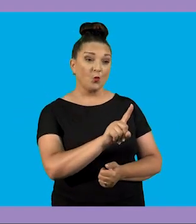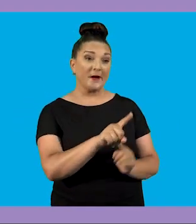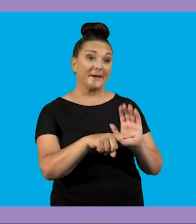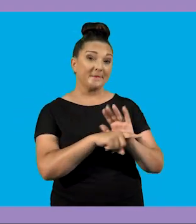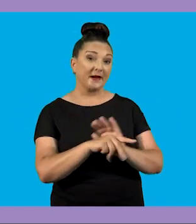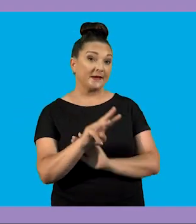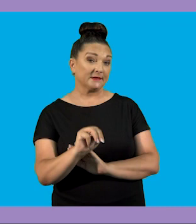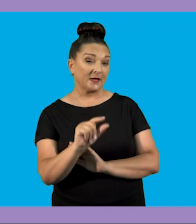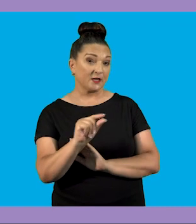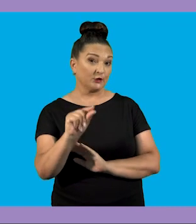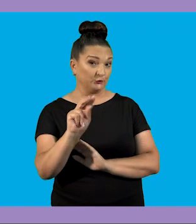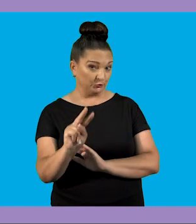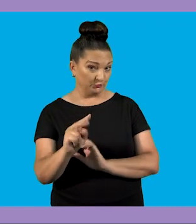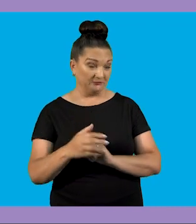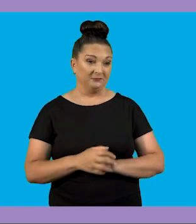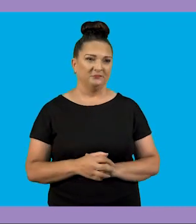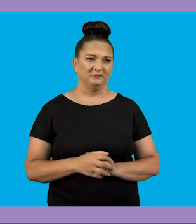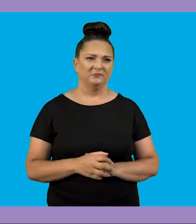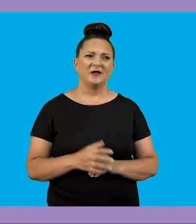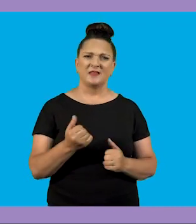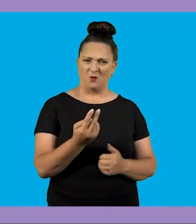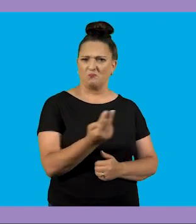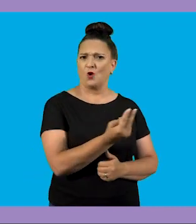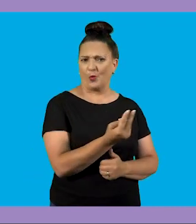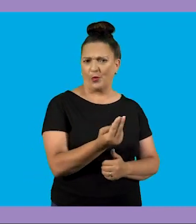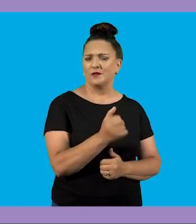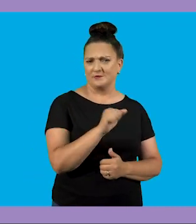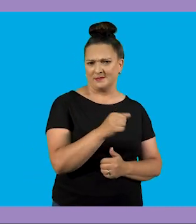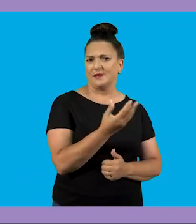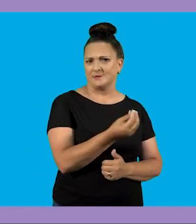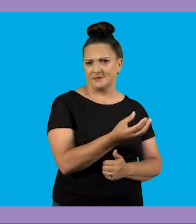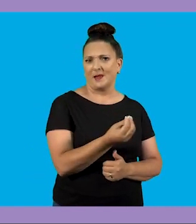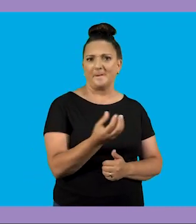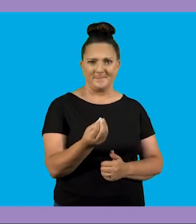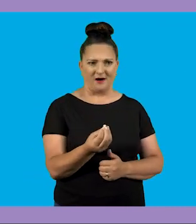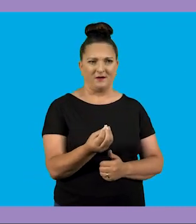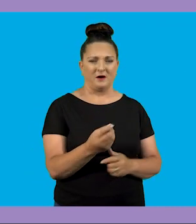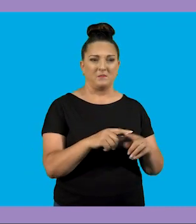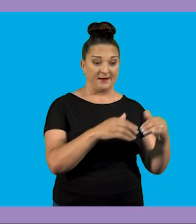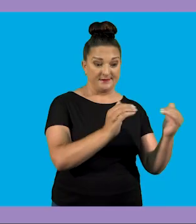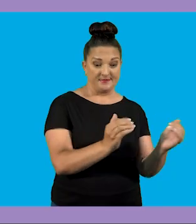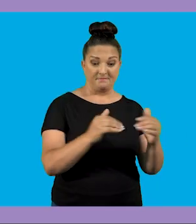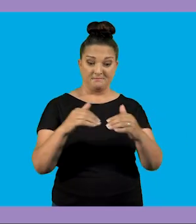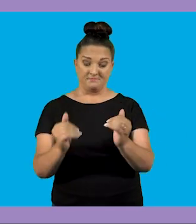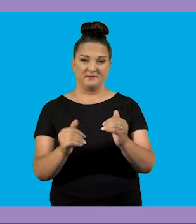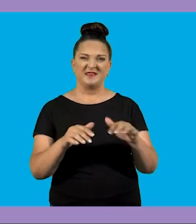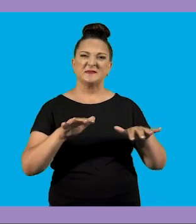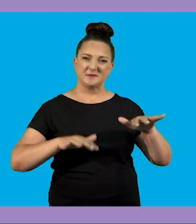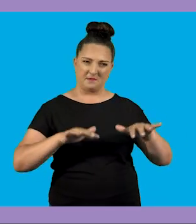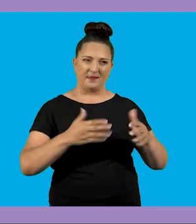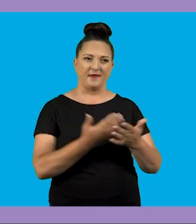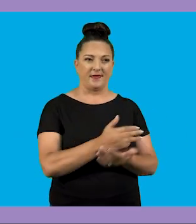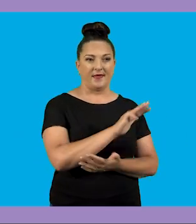have 81 minus m squared. So both of them are square numbers there, which means, again, two brackets that are